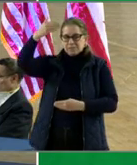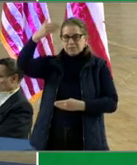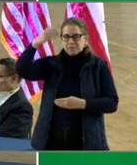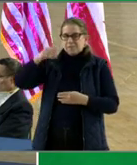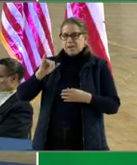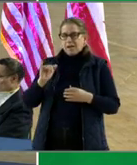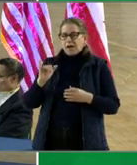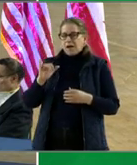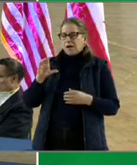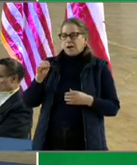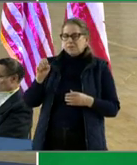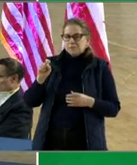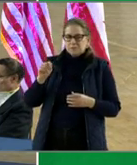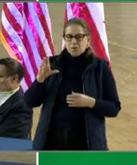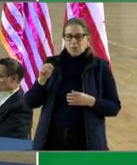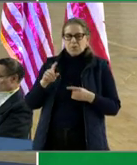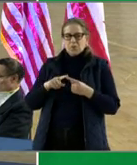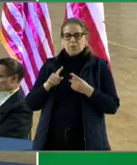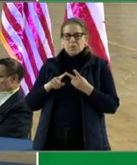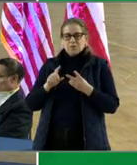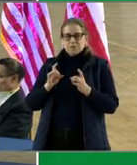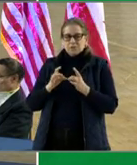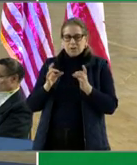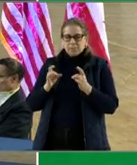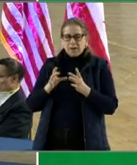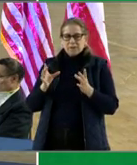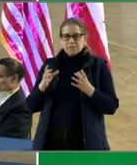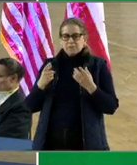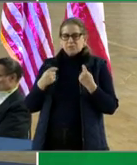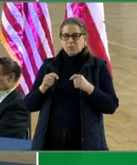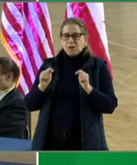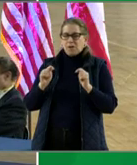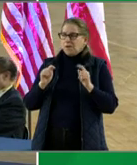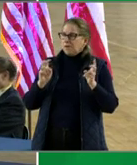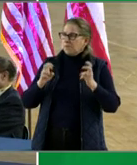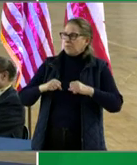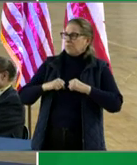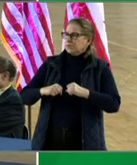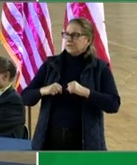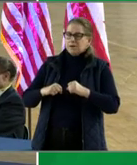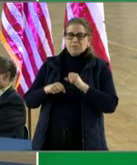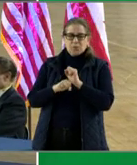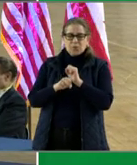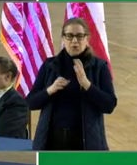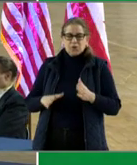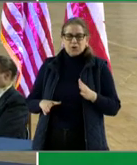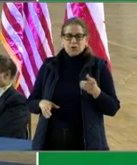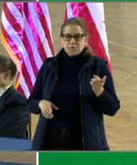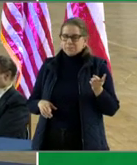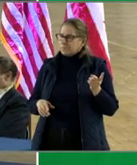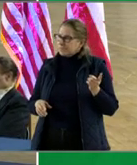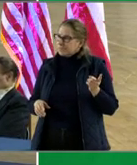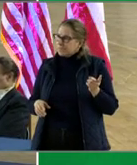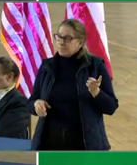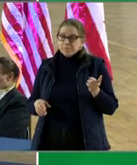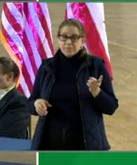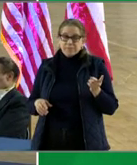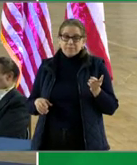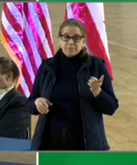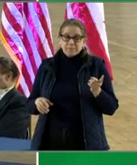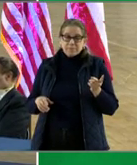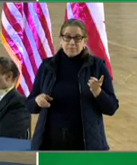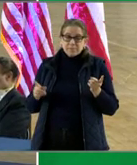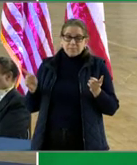Starbucks. The companies are doing what they can for these employees. If you were to, I think you said, change your order